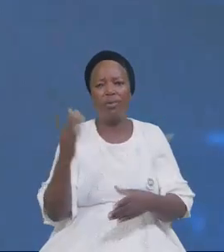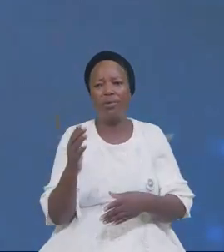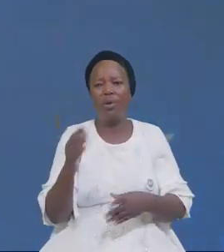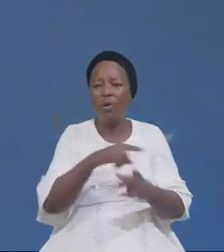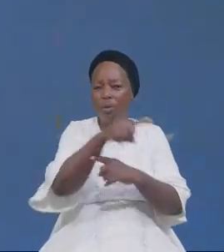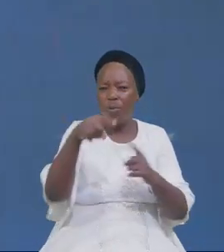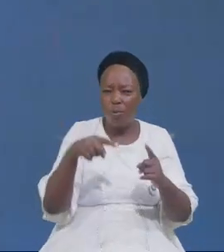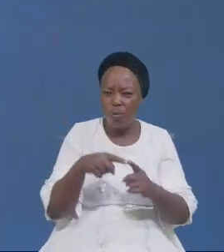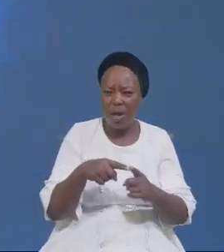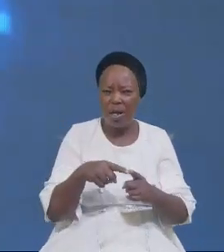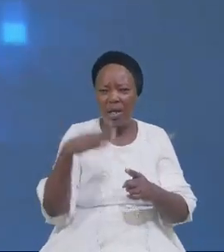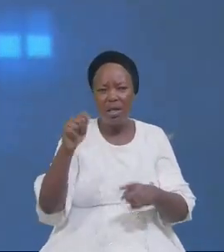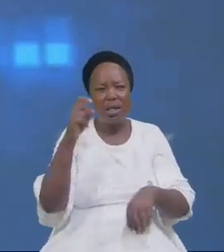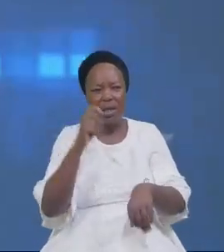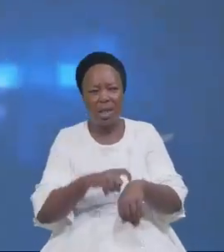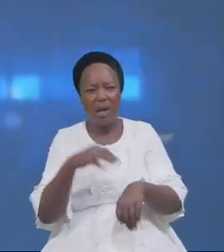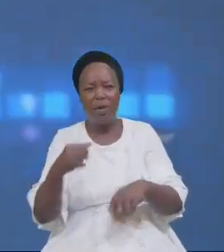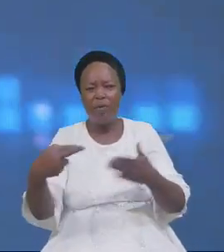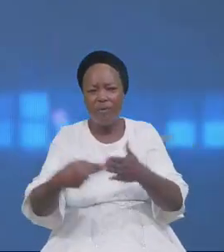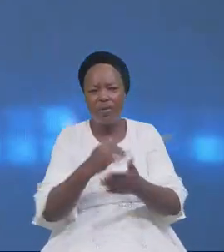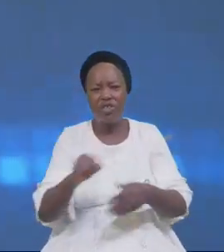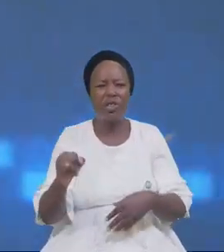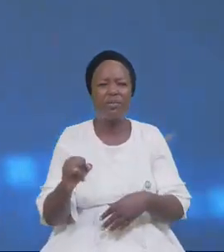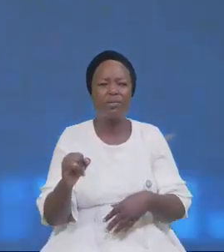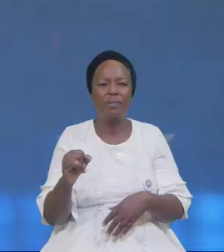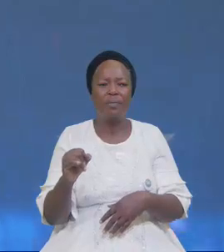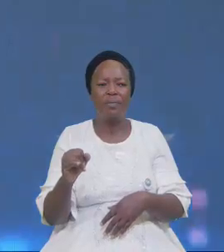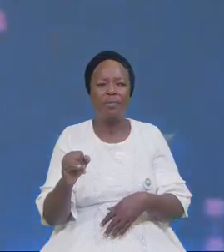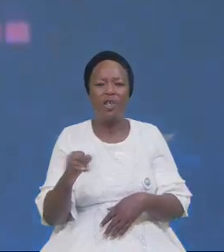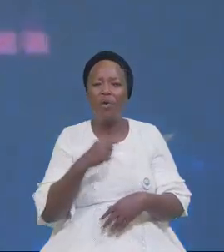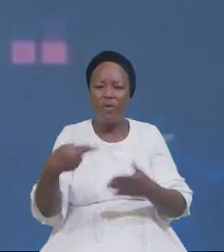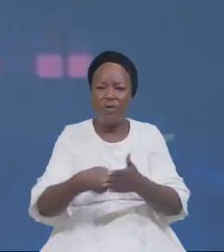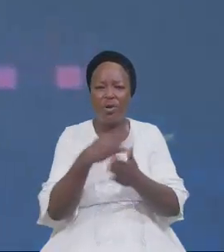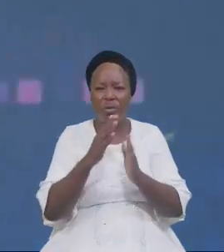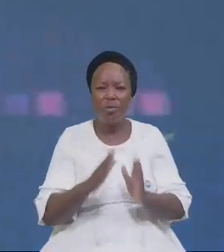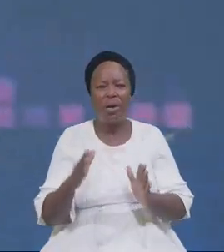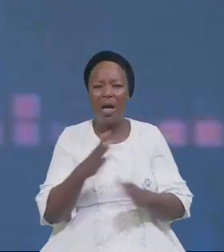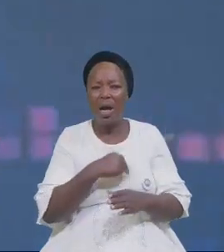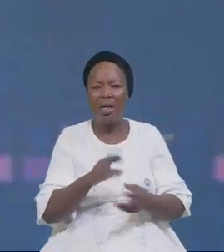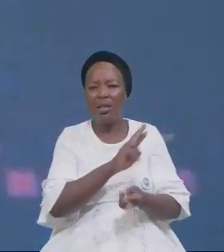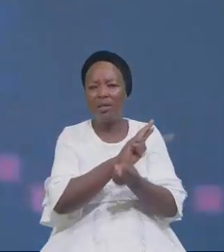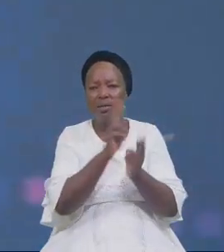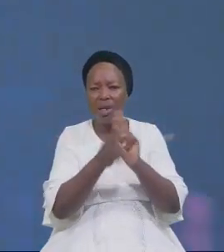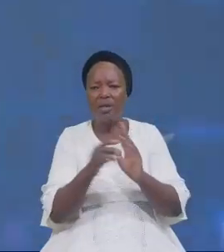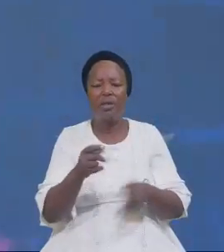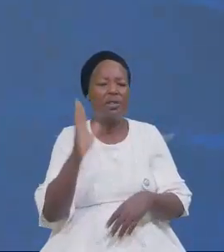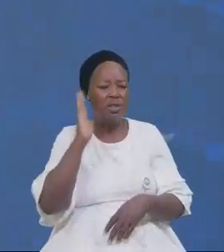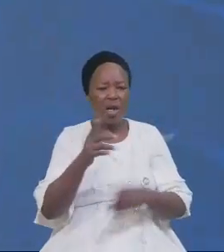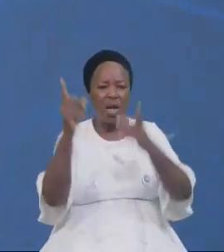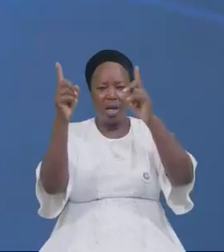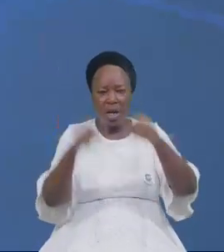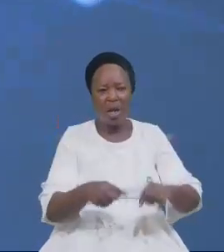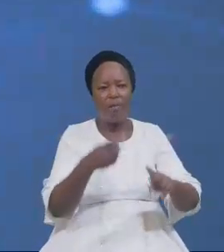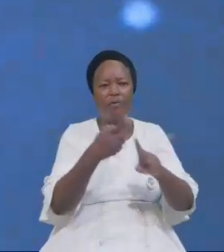When the time of refreshing, of renewal, of redemption shall come